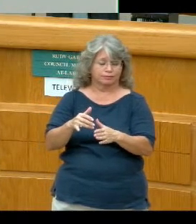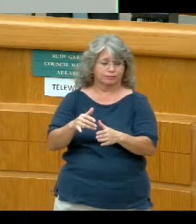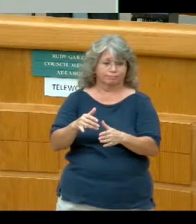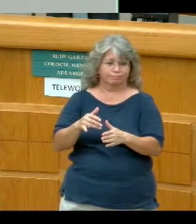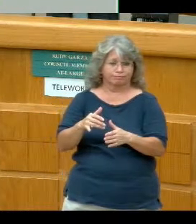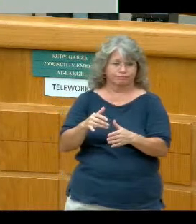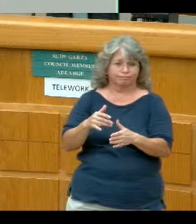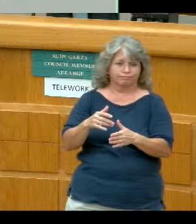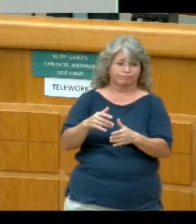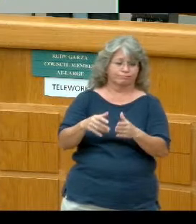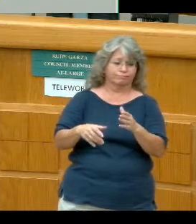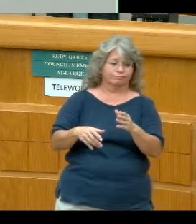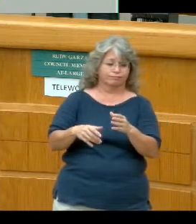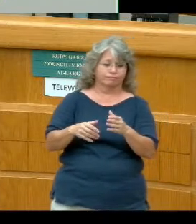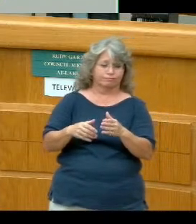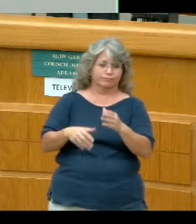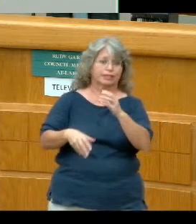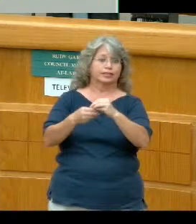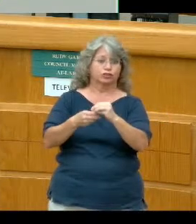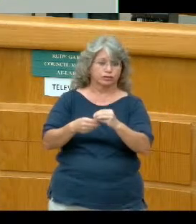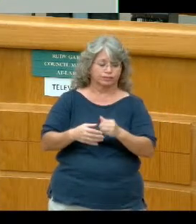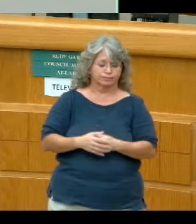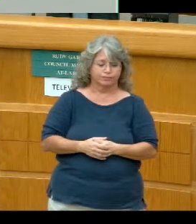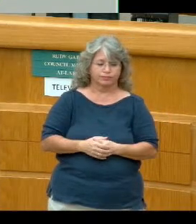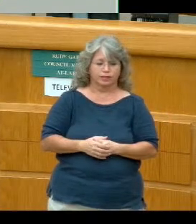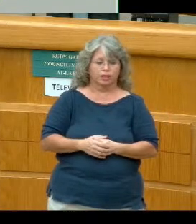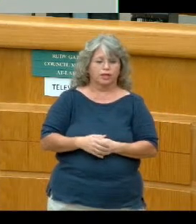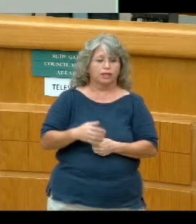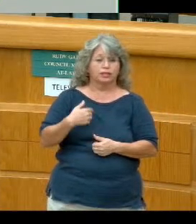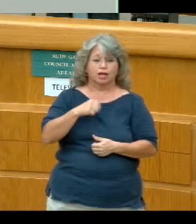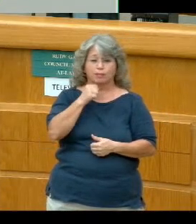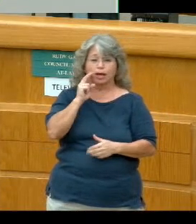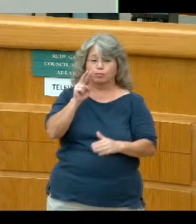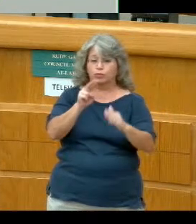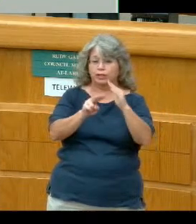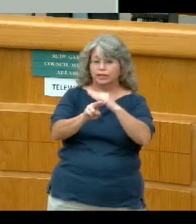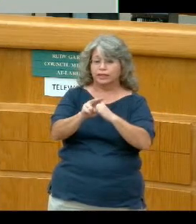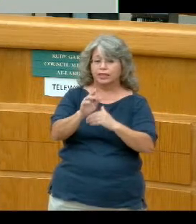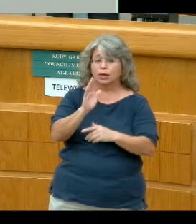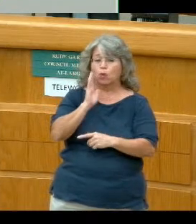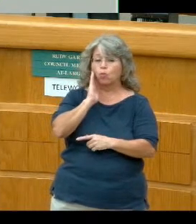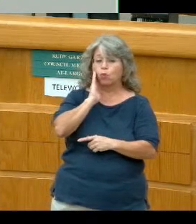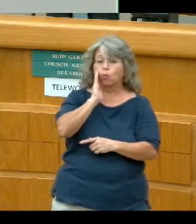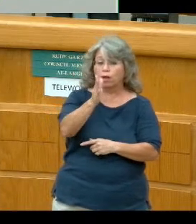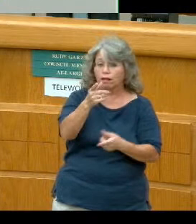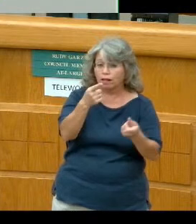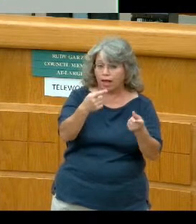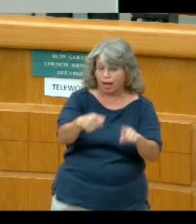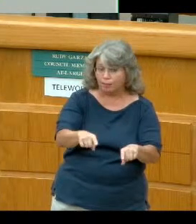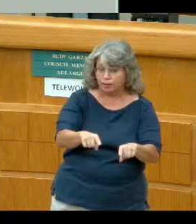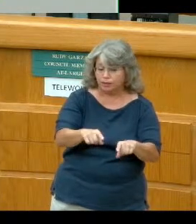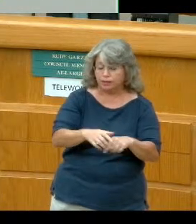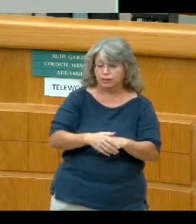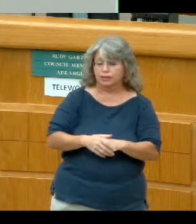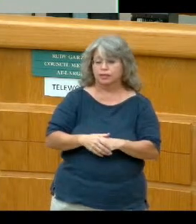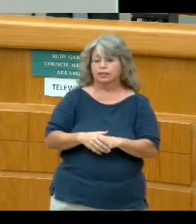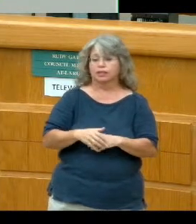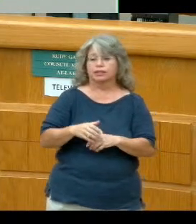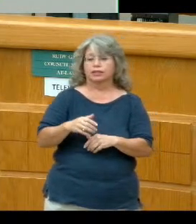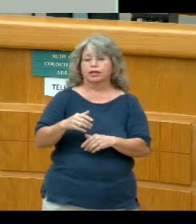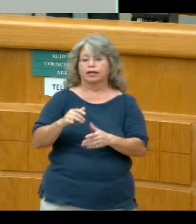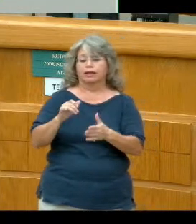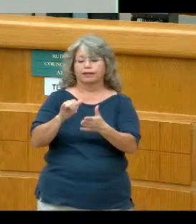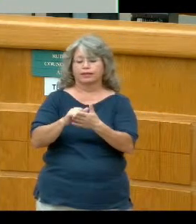bend. So one last time, we're not predicting that this is what's going to happen. This is what's going